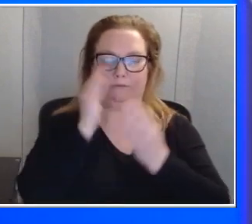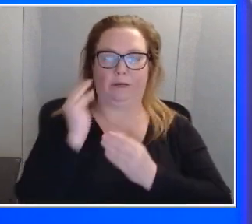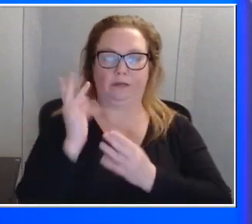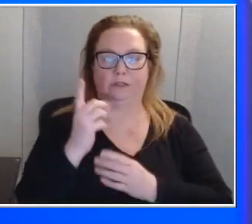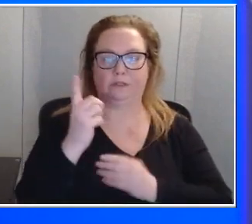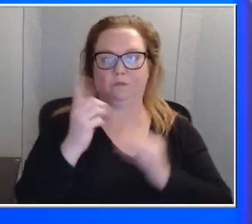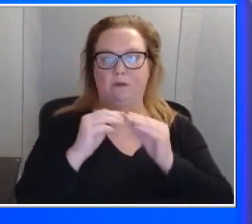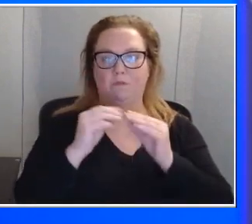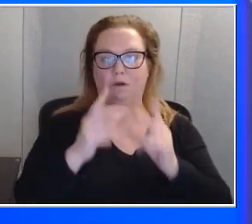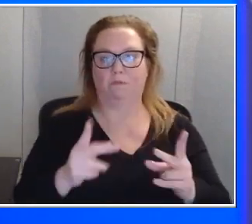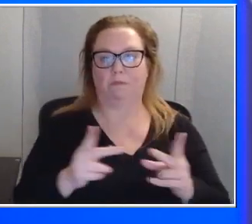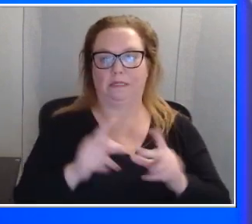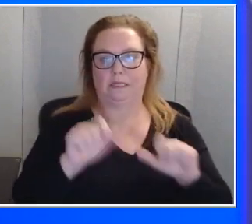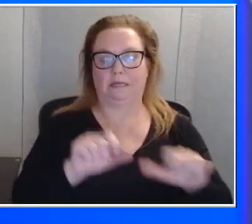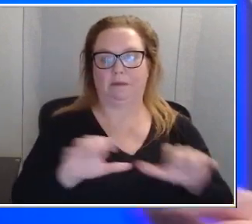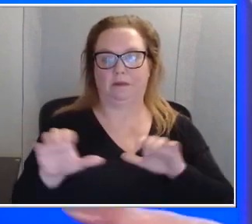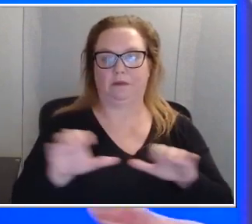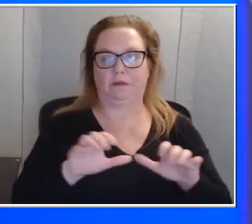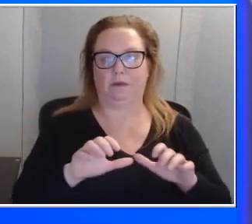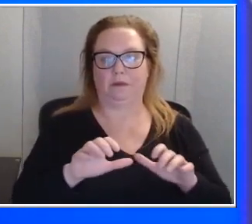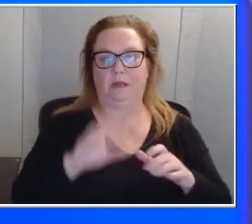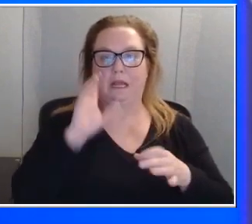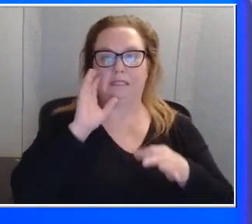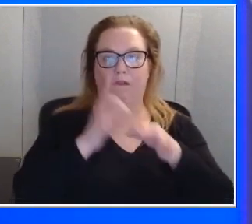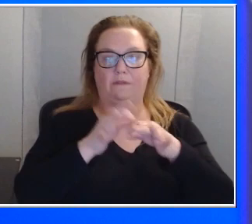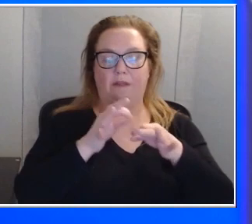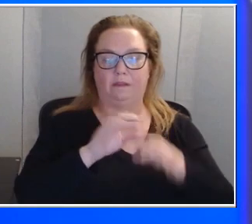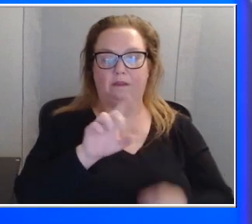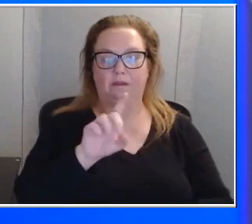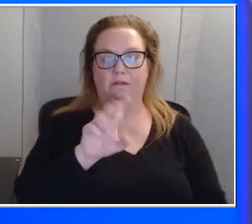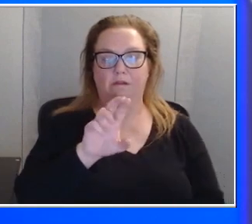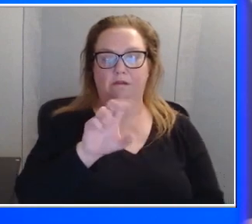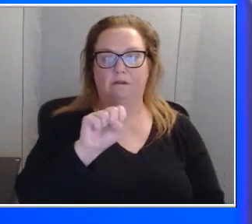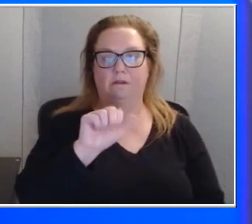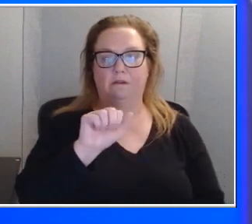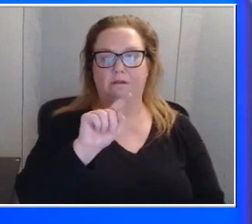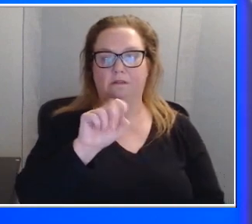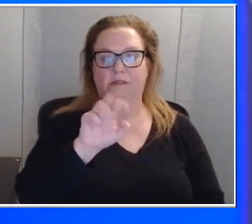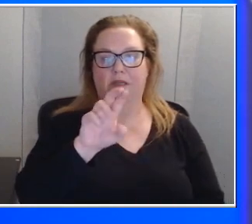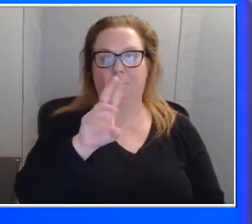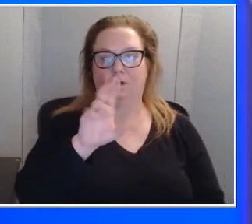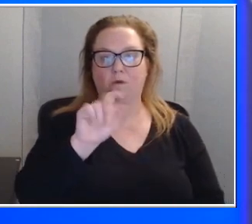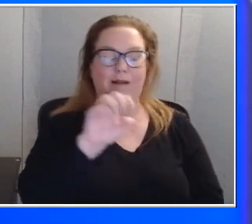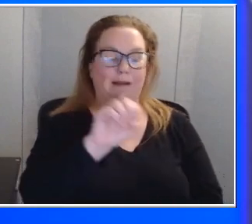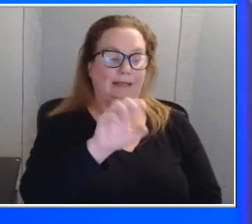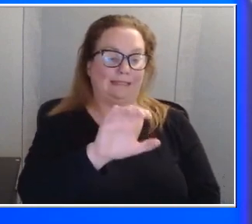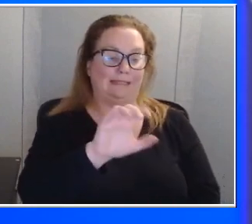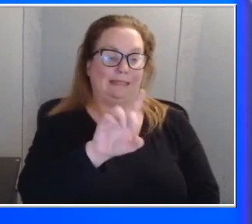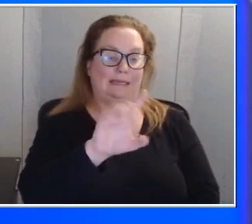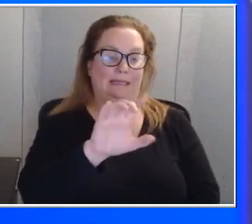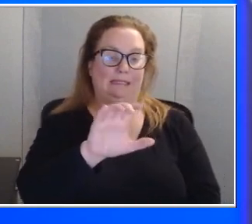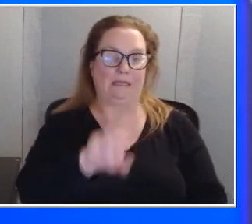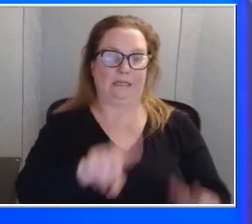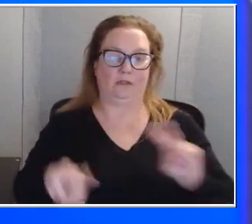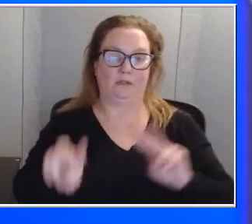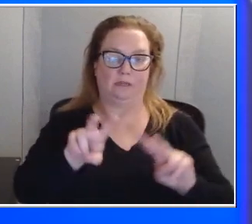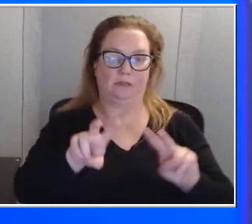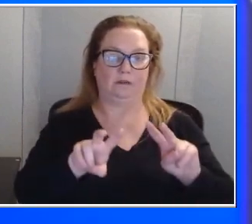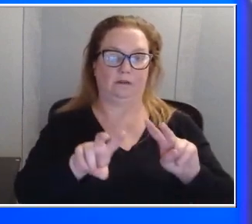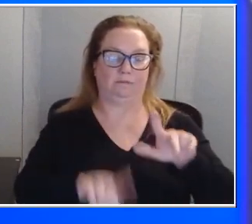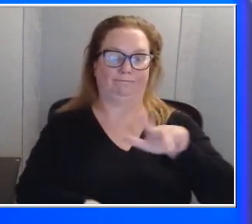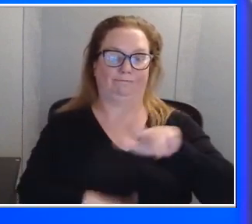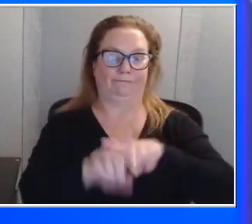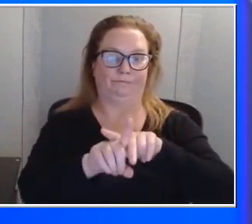where that can be done. I still have faith in it. Dr. Satterwhite talked about what the CDC does in terms of looking at it for signals when there's some kind of